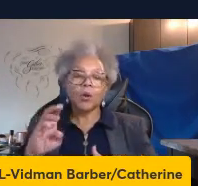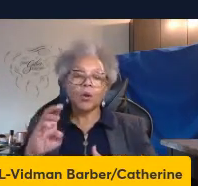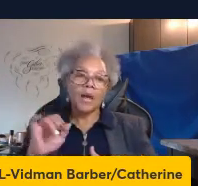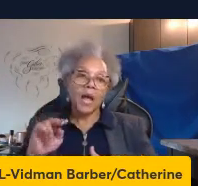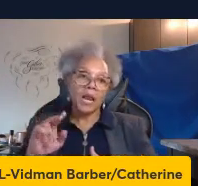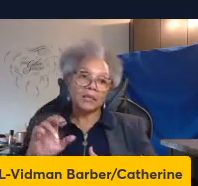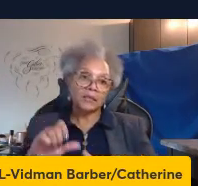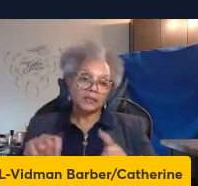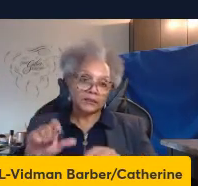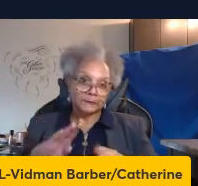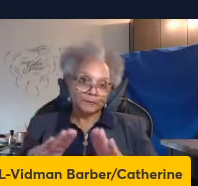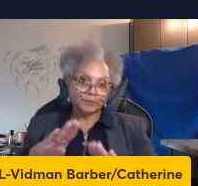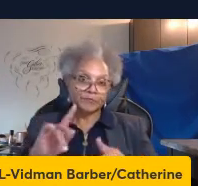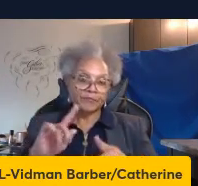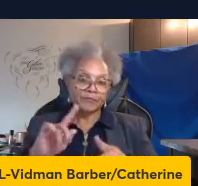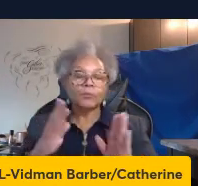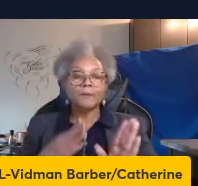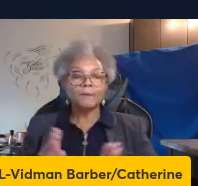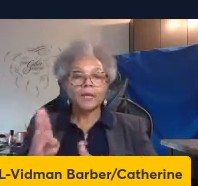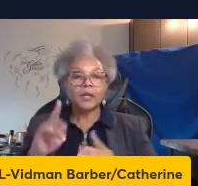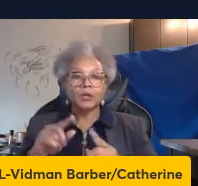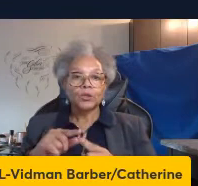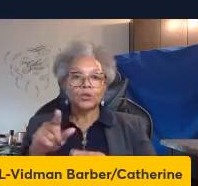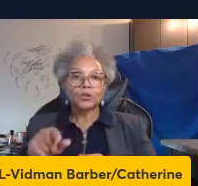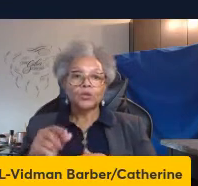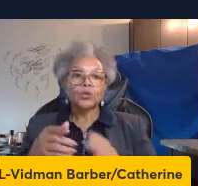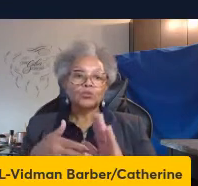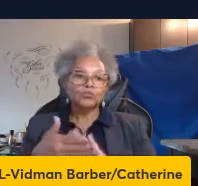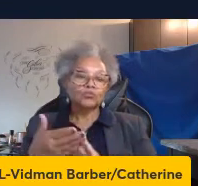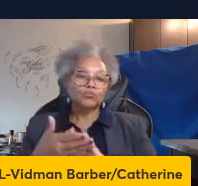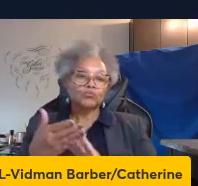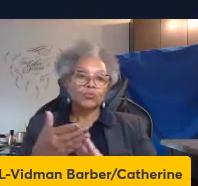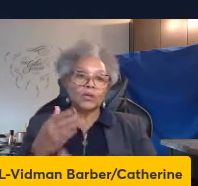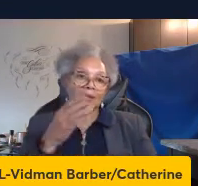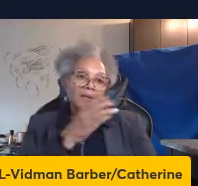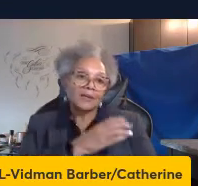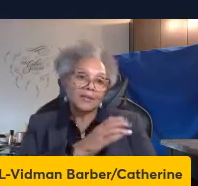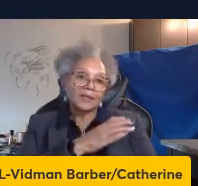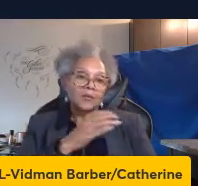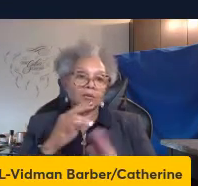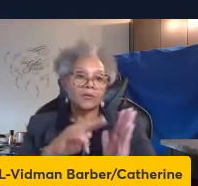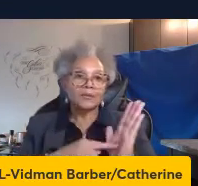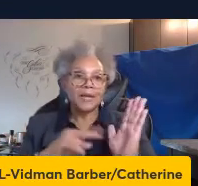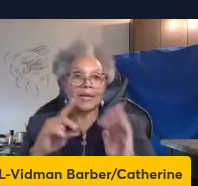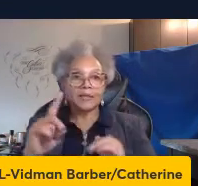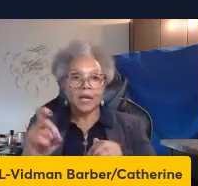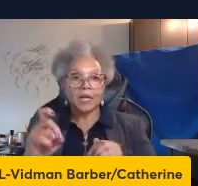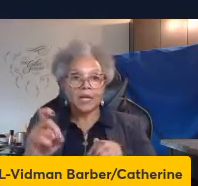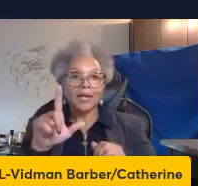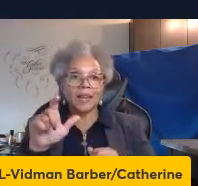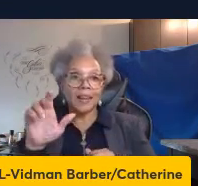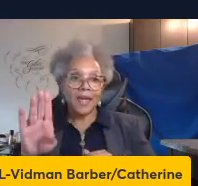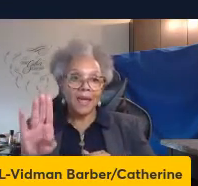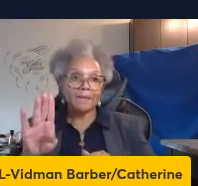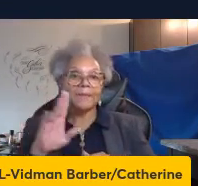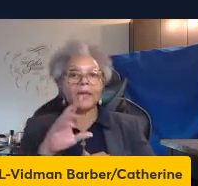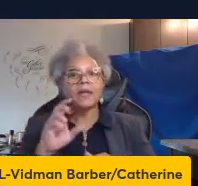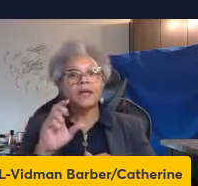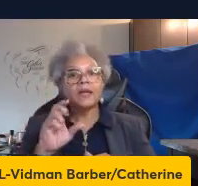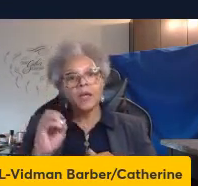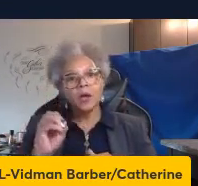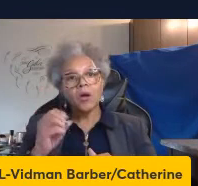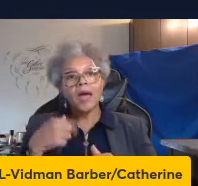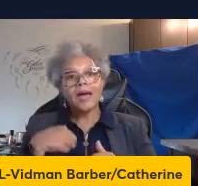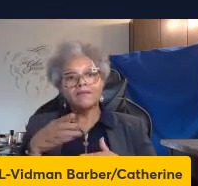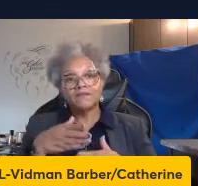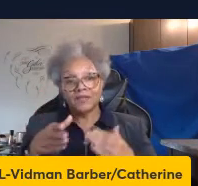you to be able to run a clinical diagnostics laboratory. And so completed